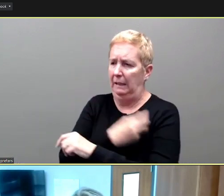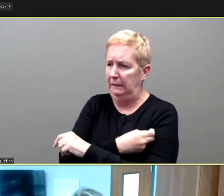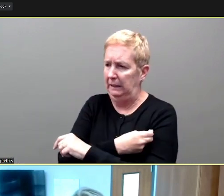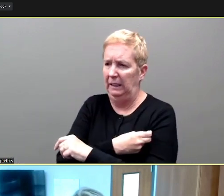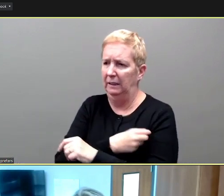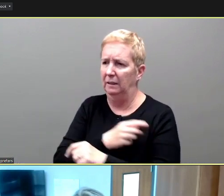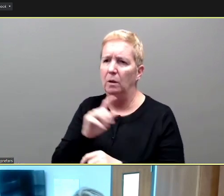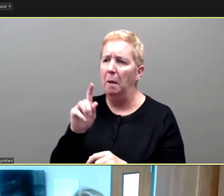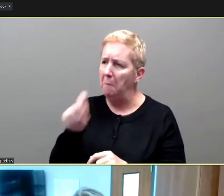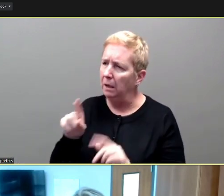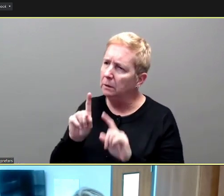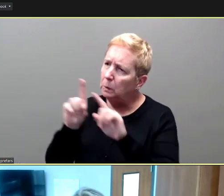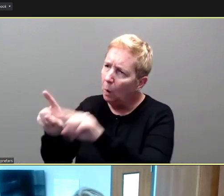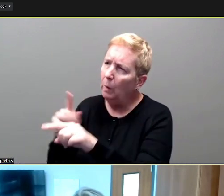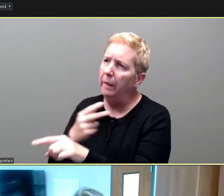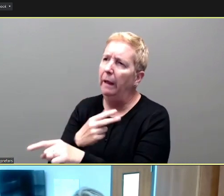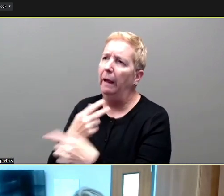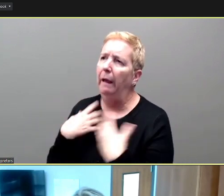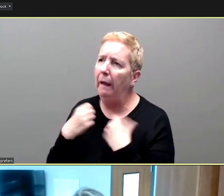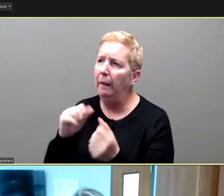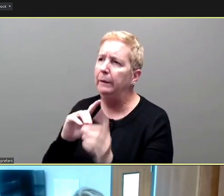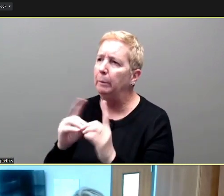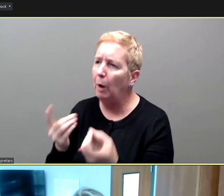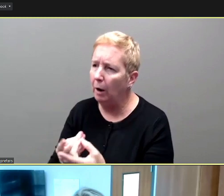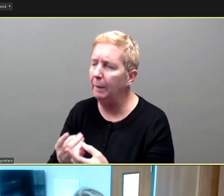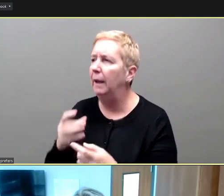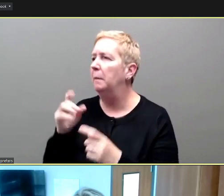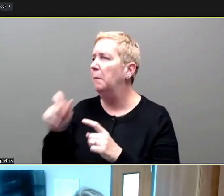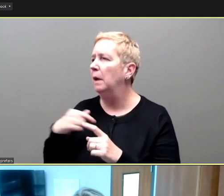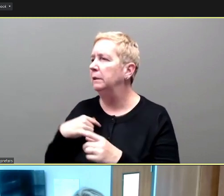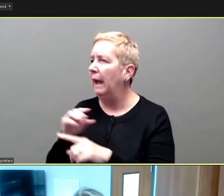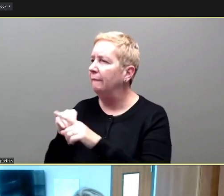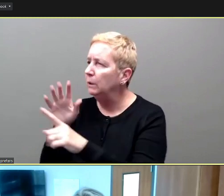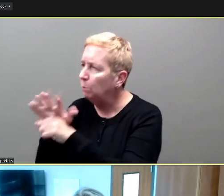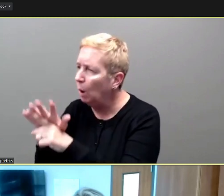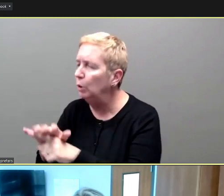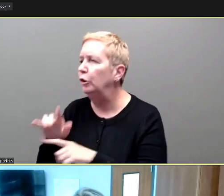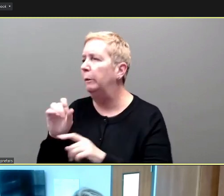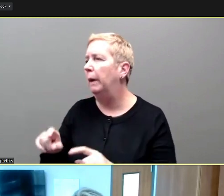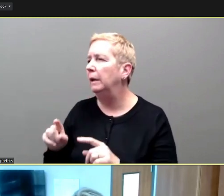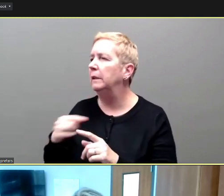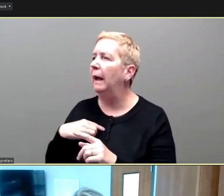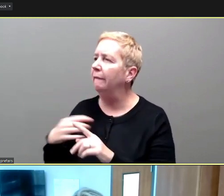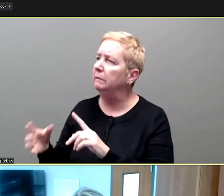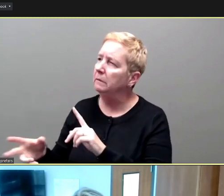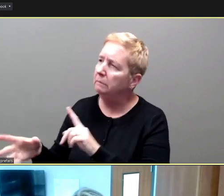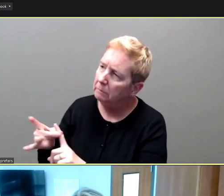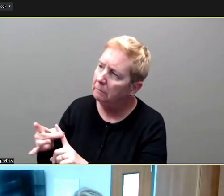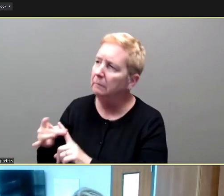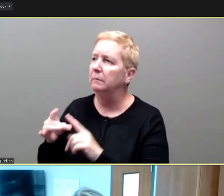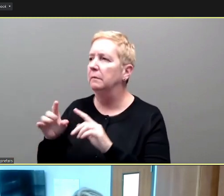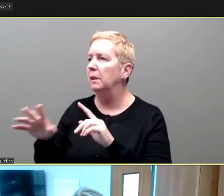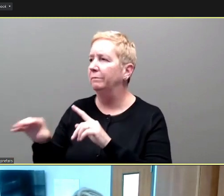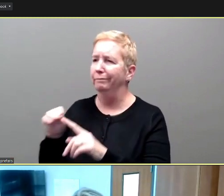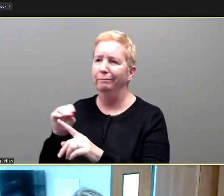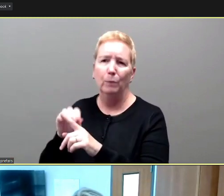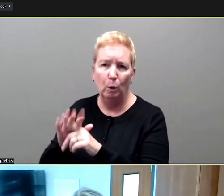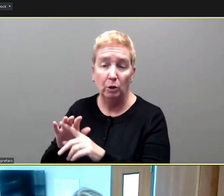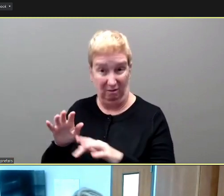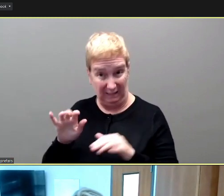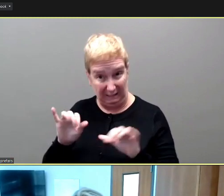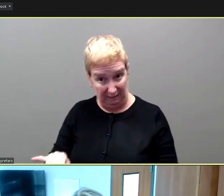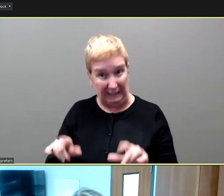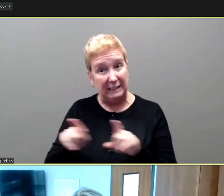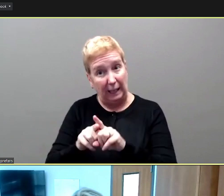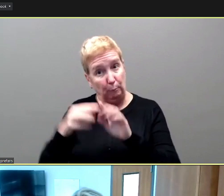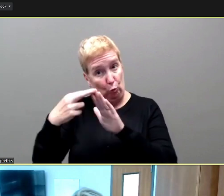with the virus or has come in contact with someone that has it. Does that still stand? And then also, are is that accurate? That's